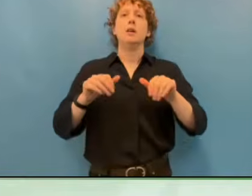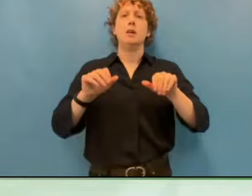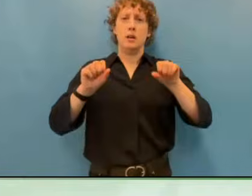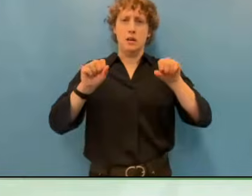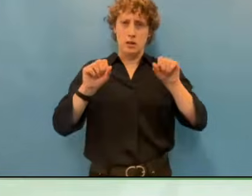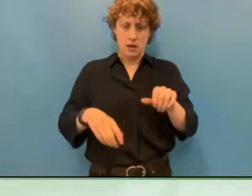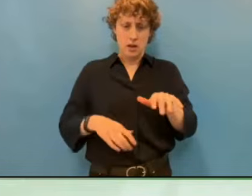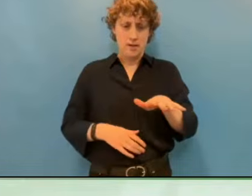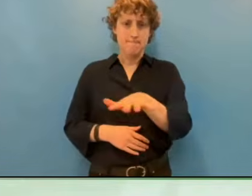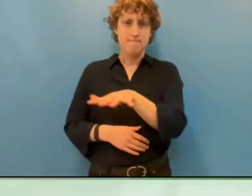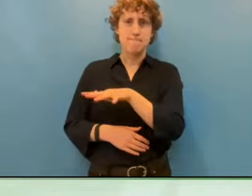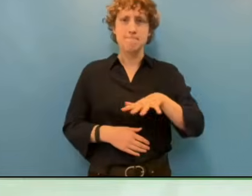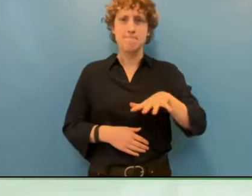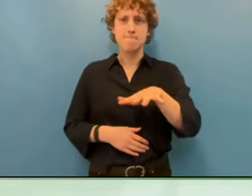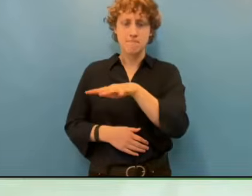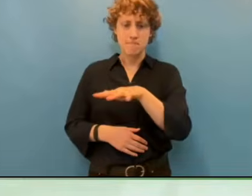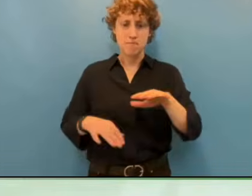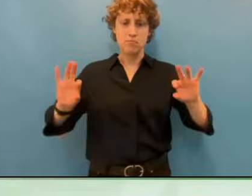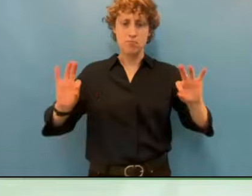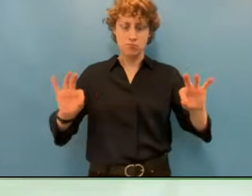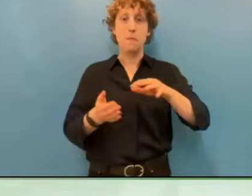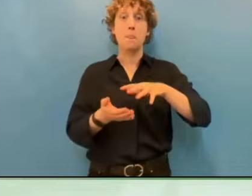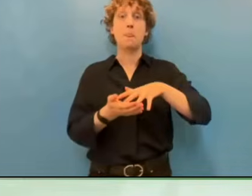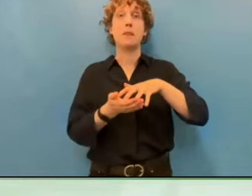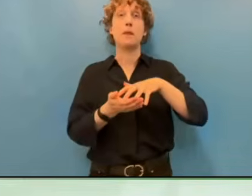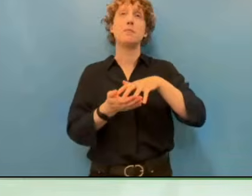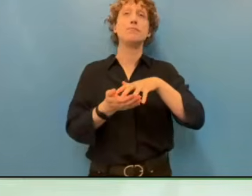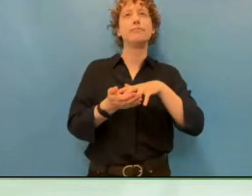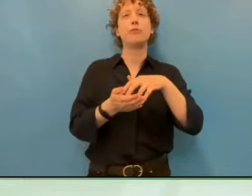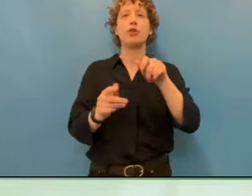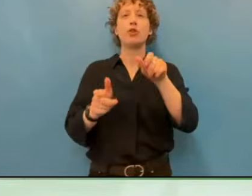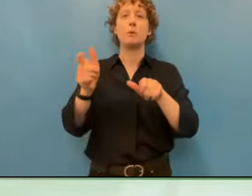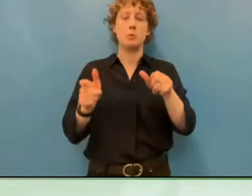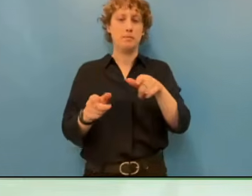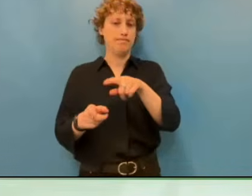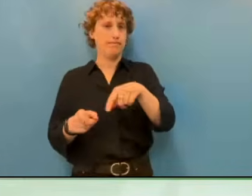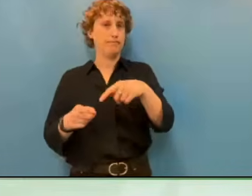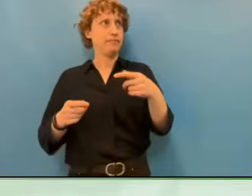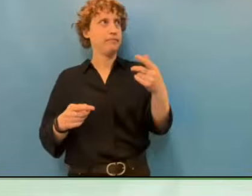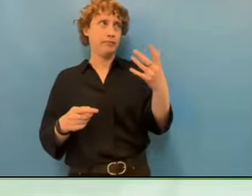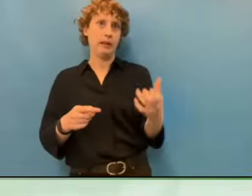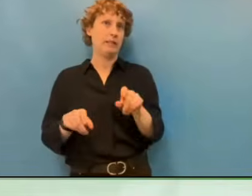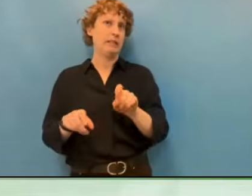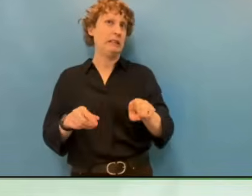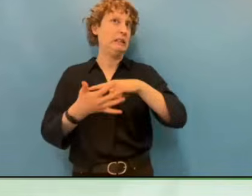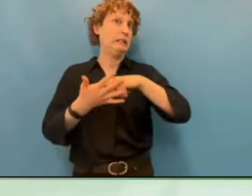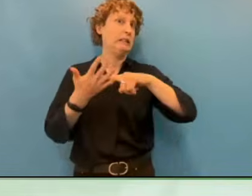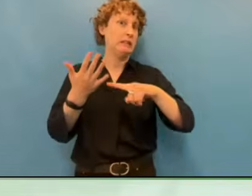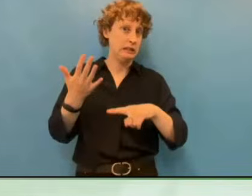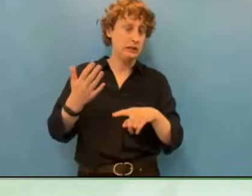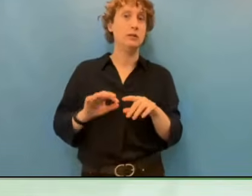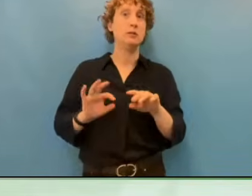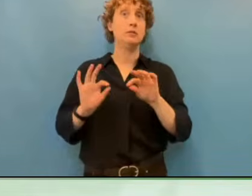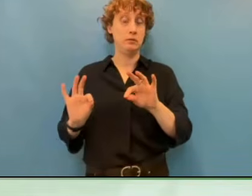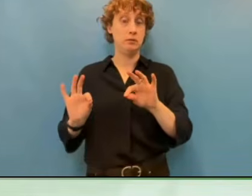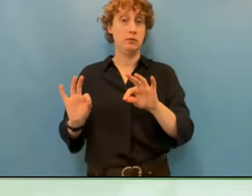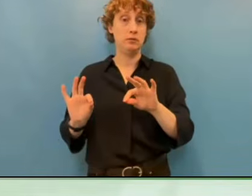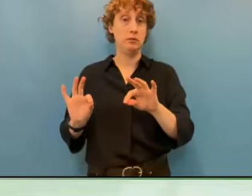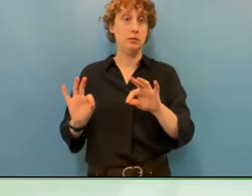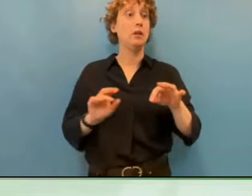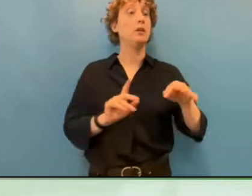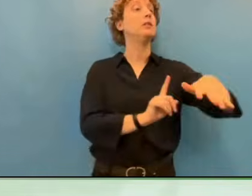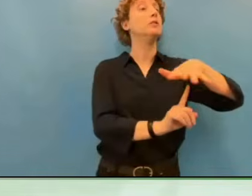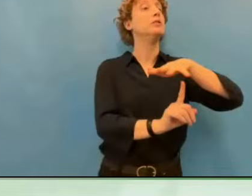say, vulnerable people, or we say people with needs, and then situation where those needs